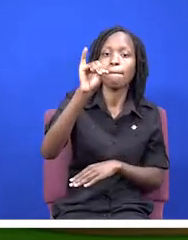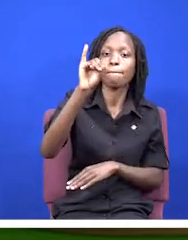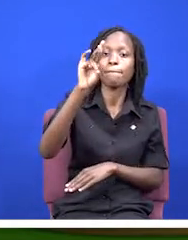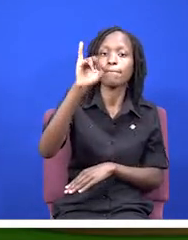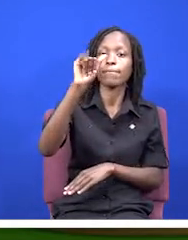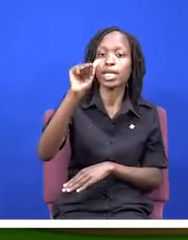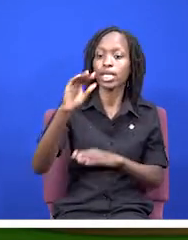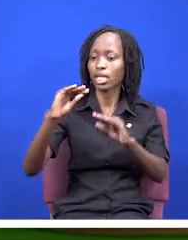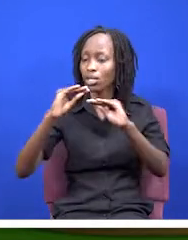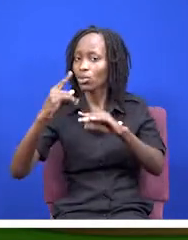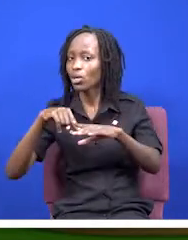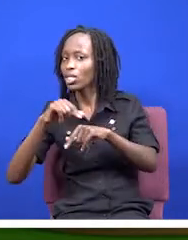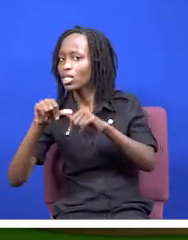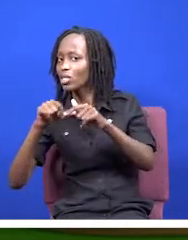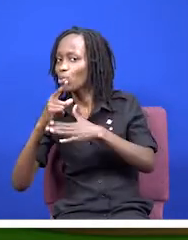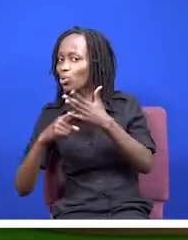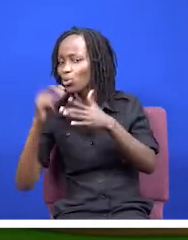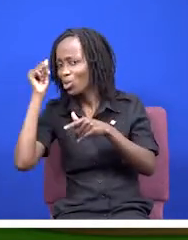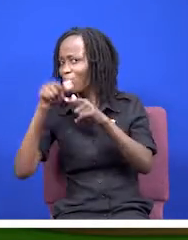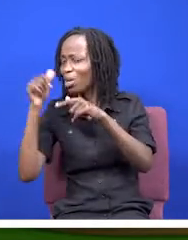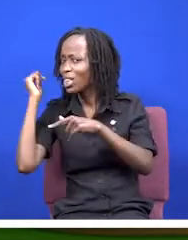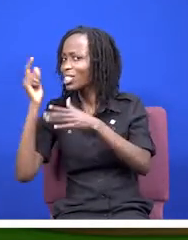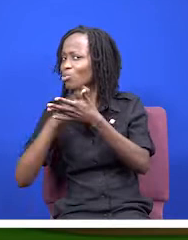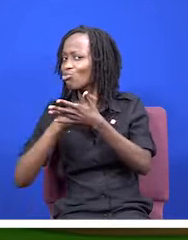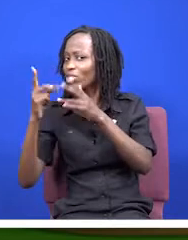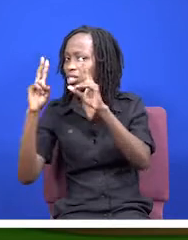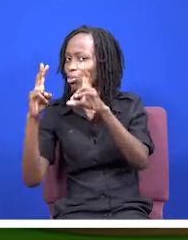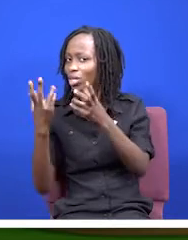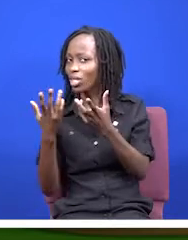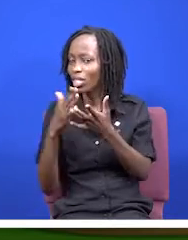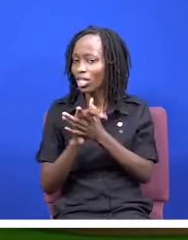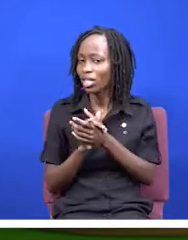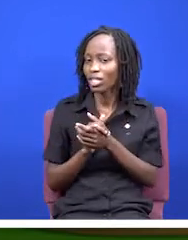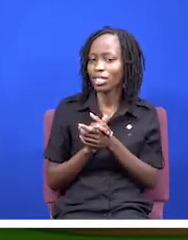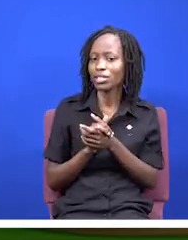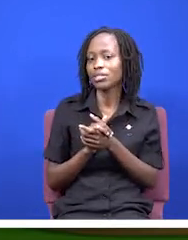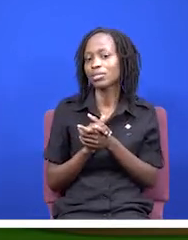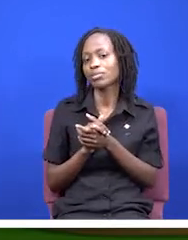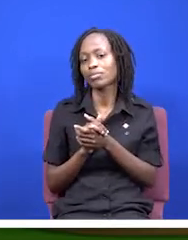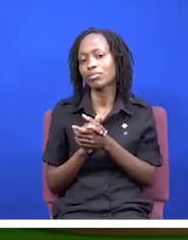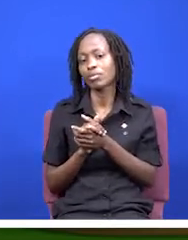taught us about something. Do you remember what they taught us? She taught us about?